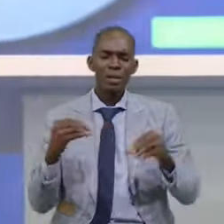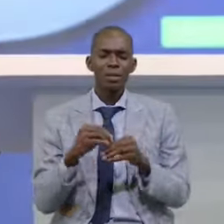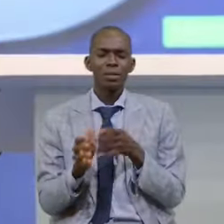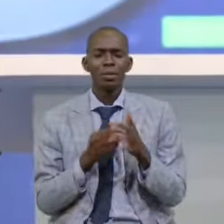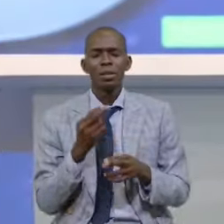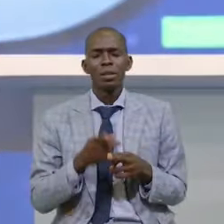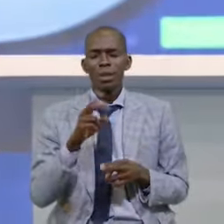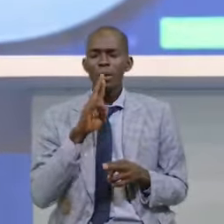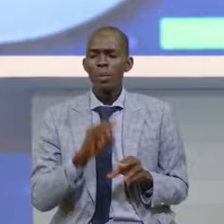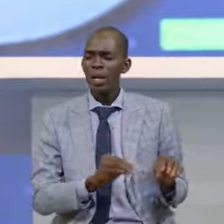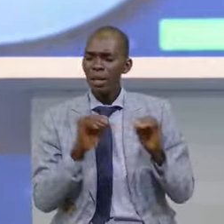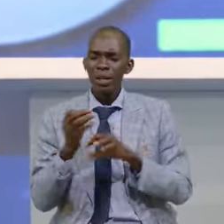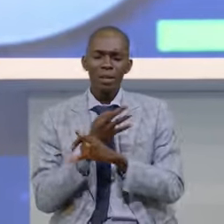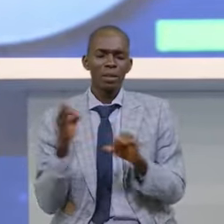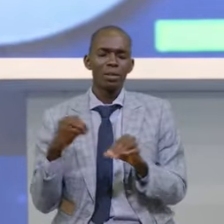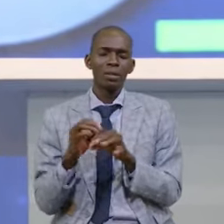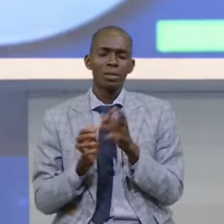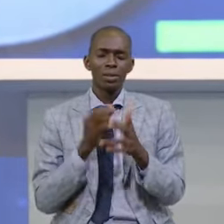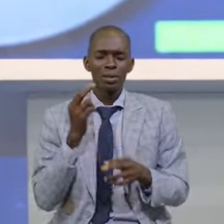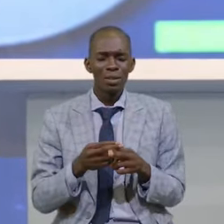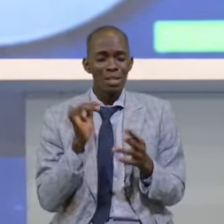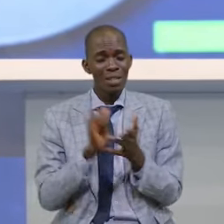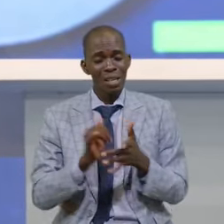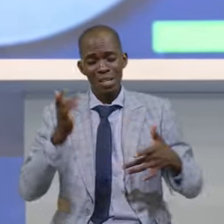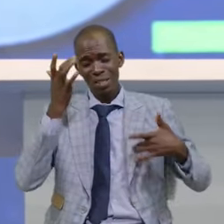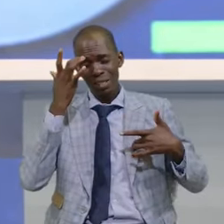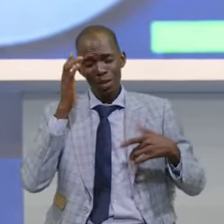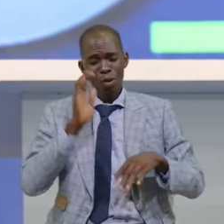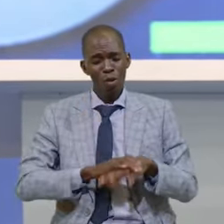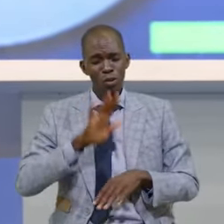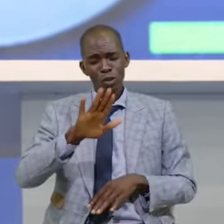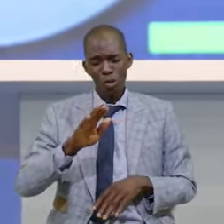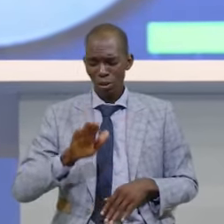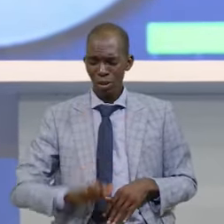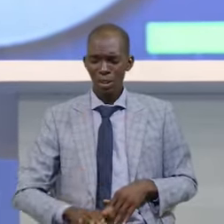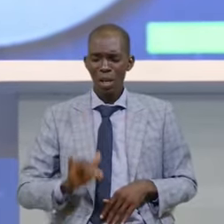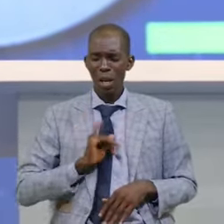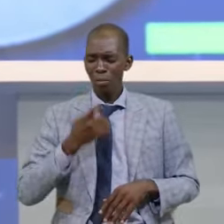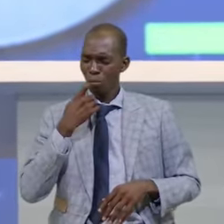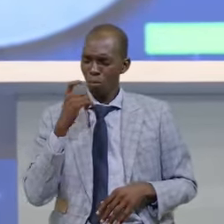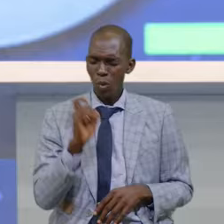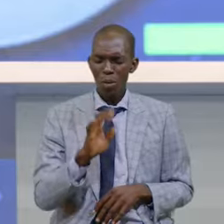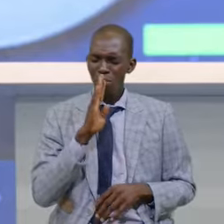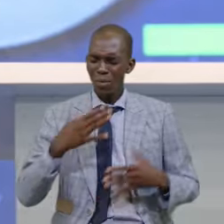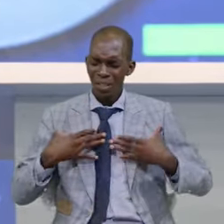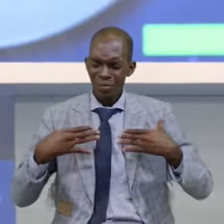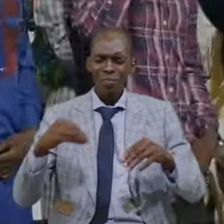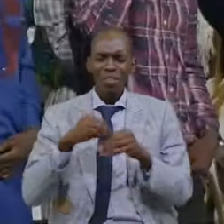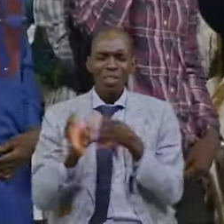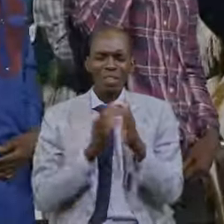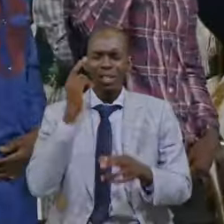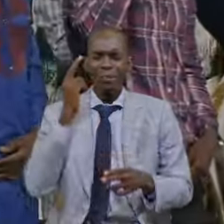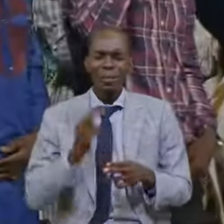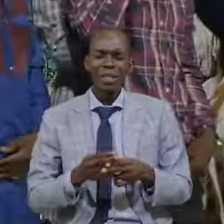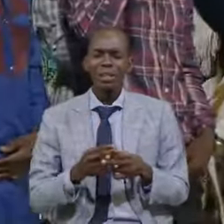are set free. That sickness on your child, I command, be healed in Jesus'